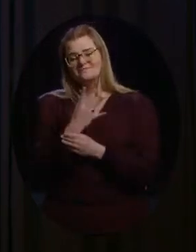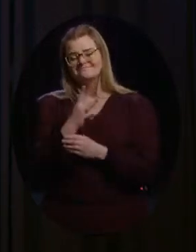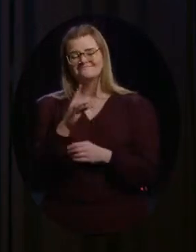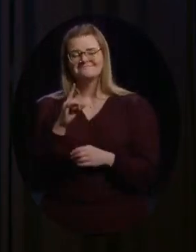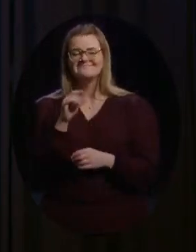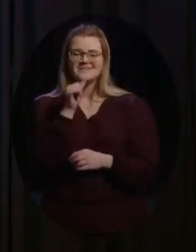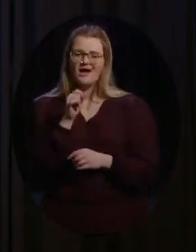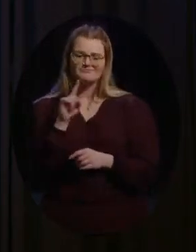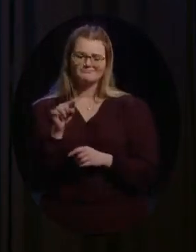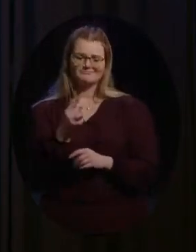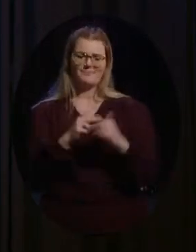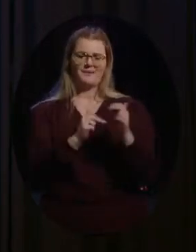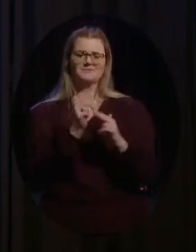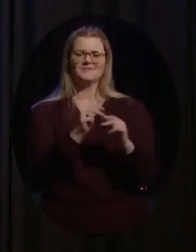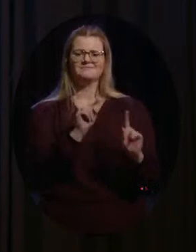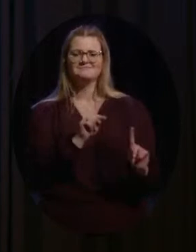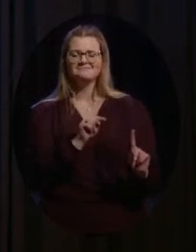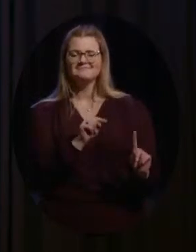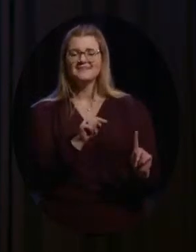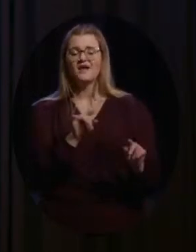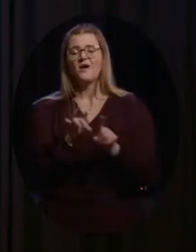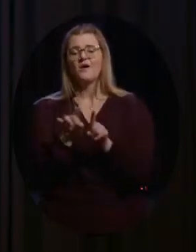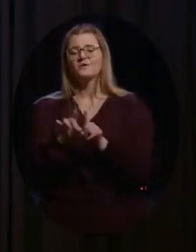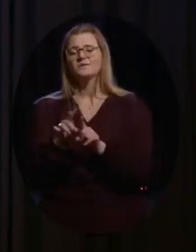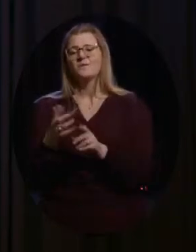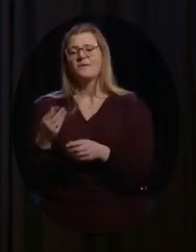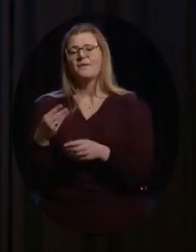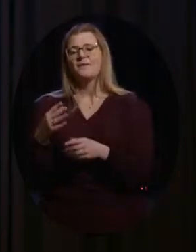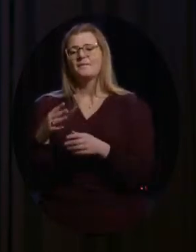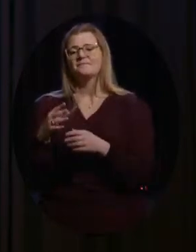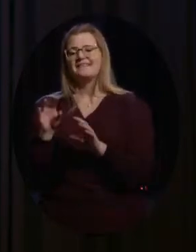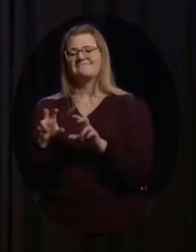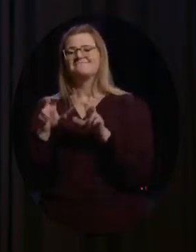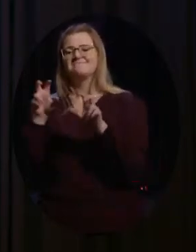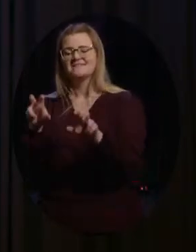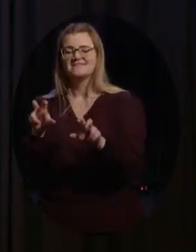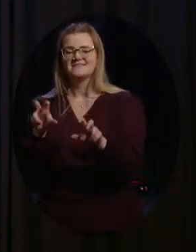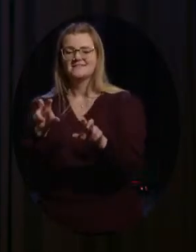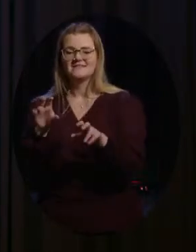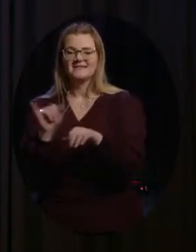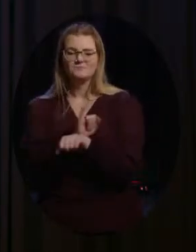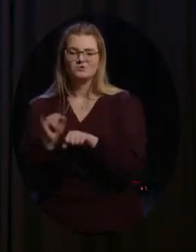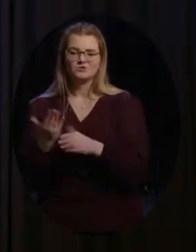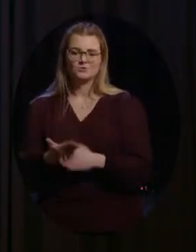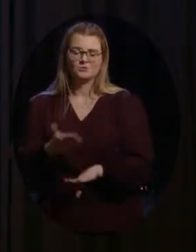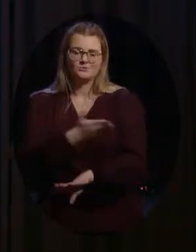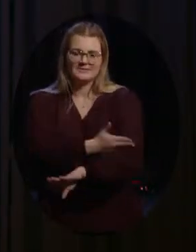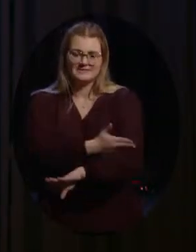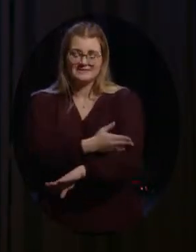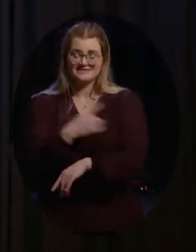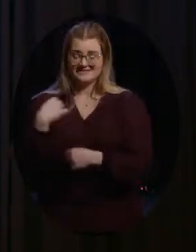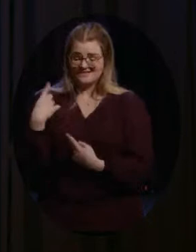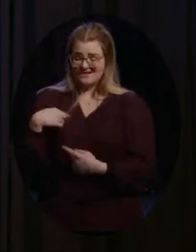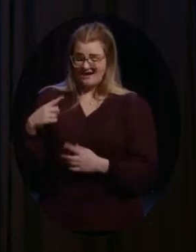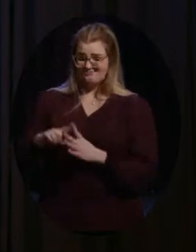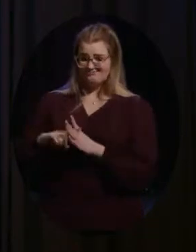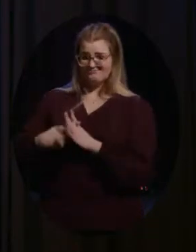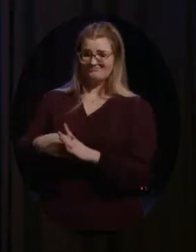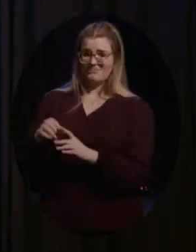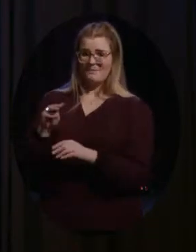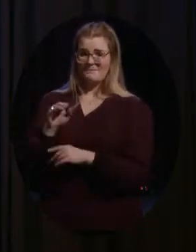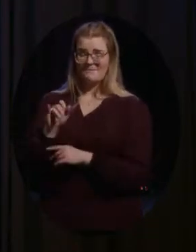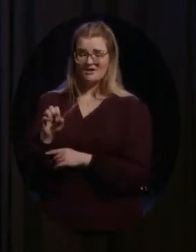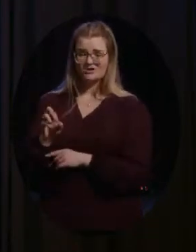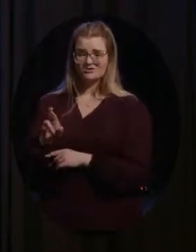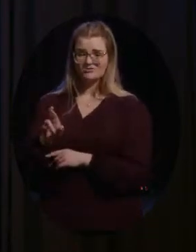about buildings. It's also about investing in infrastructure improvements. Since I took office,